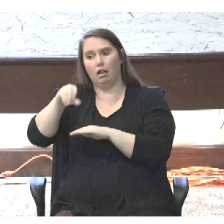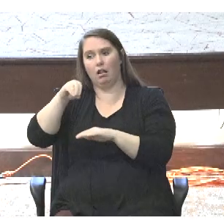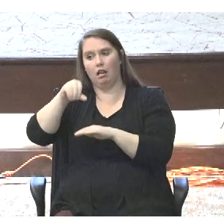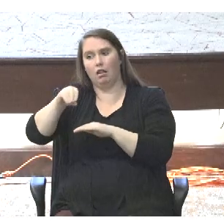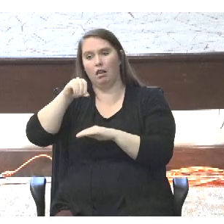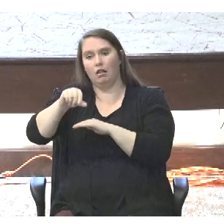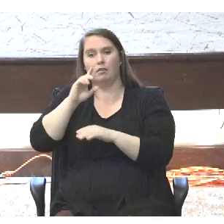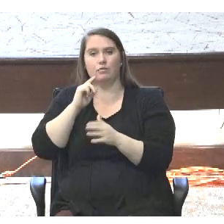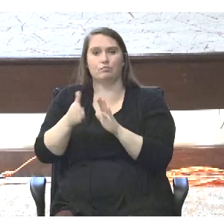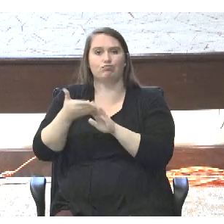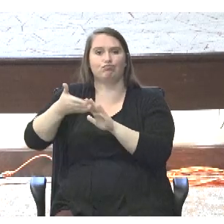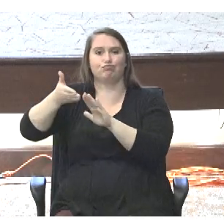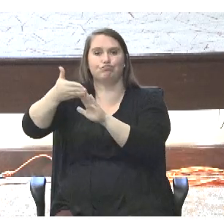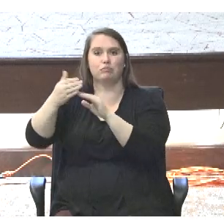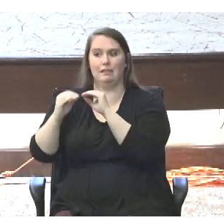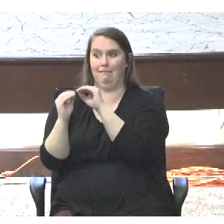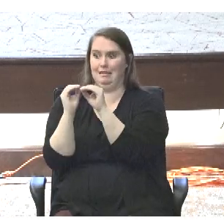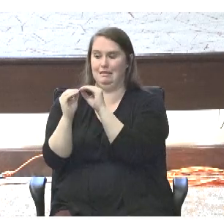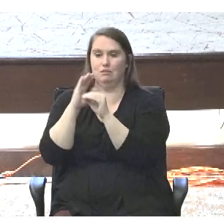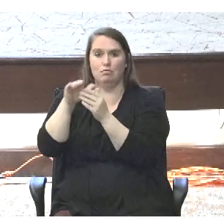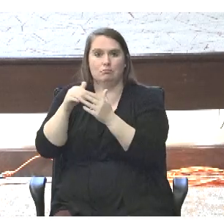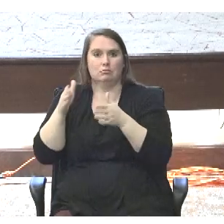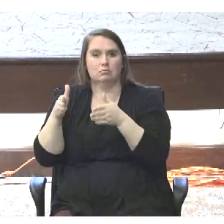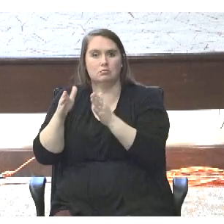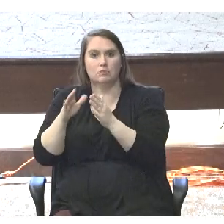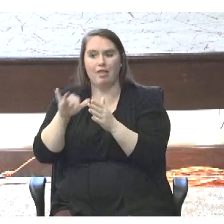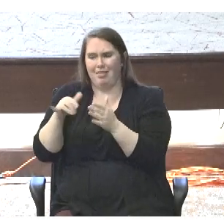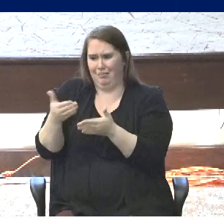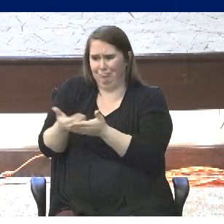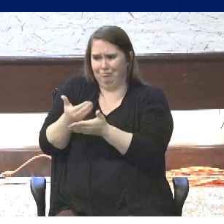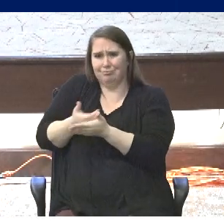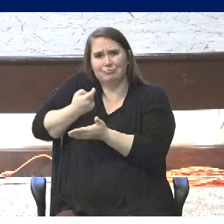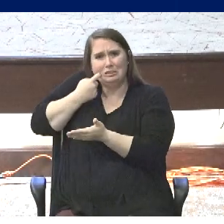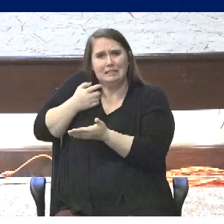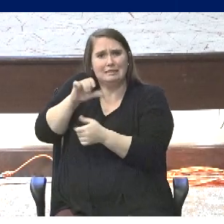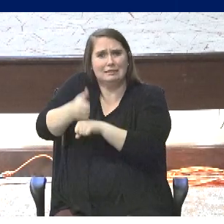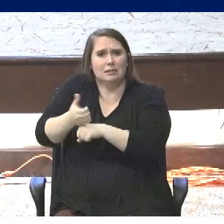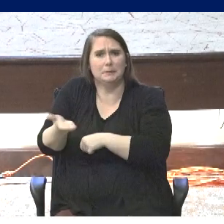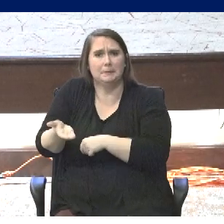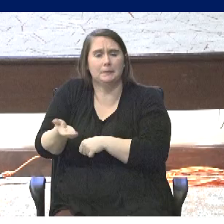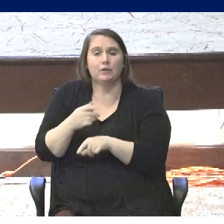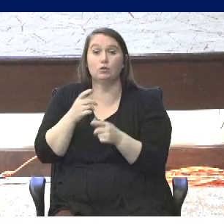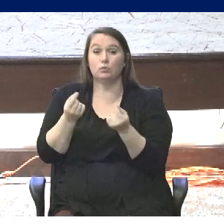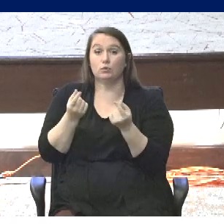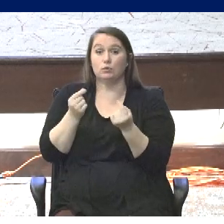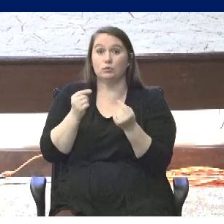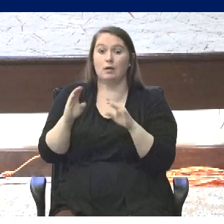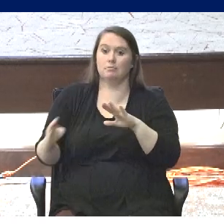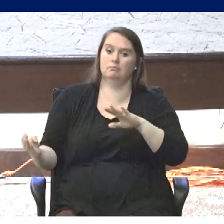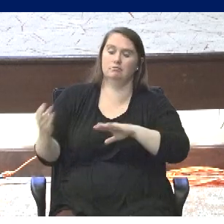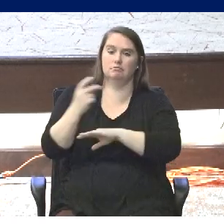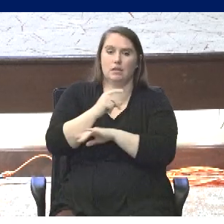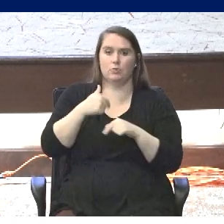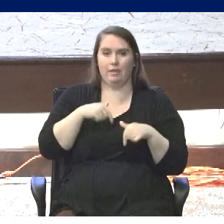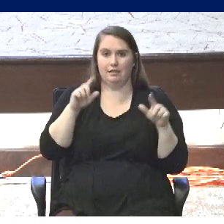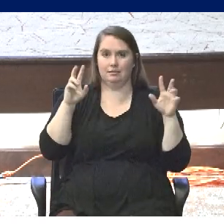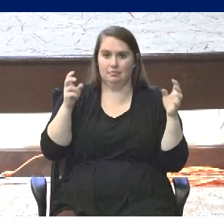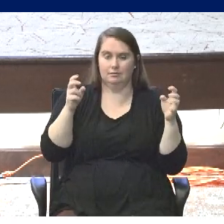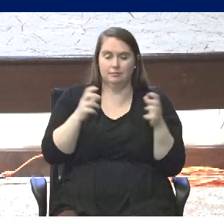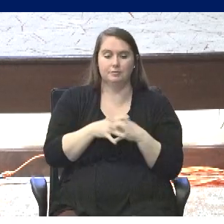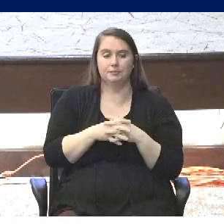to do reconstruction on relatively new streets. So the balance is back to this. If we go